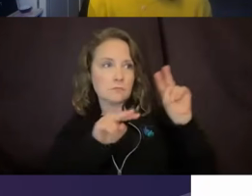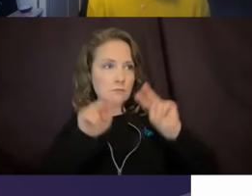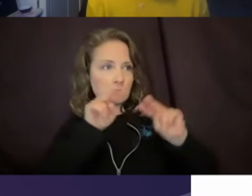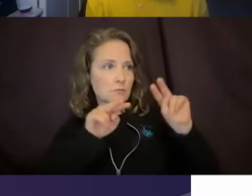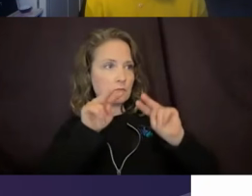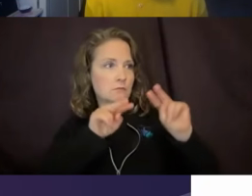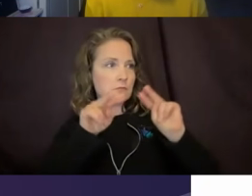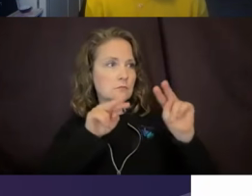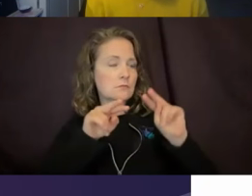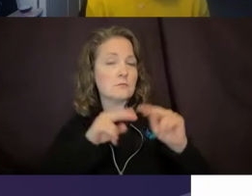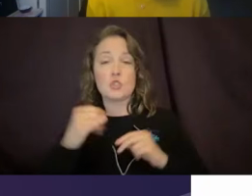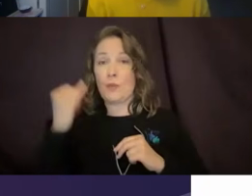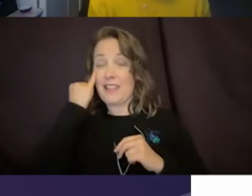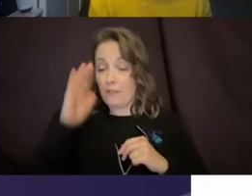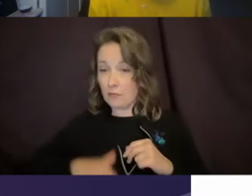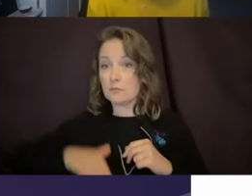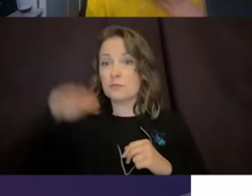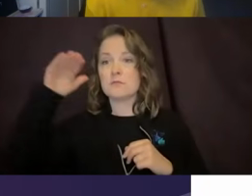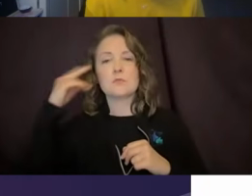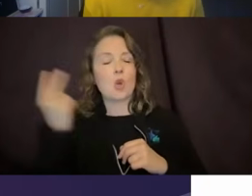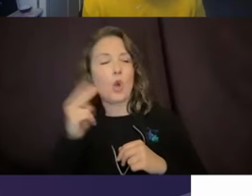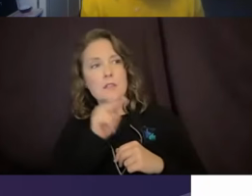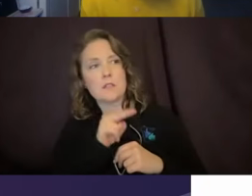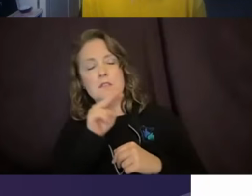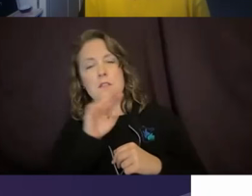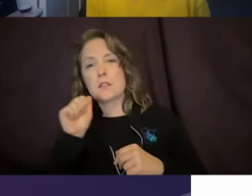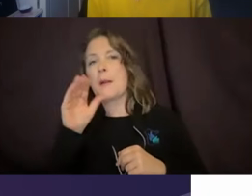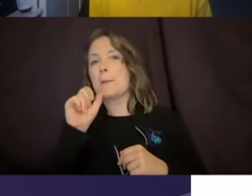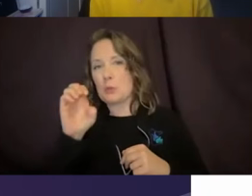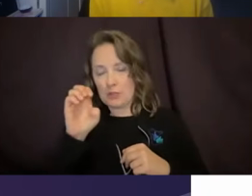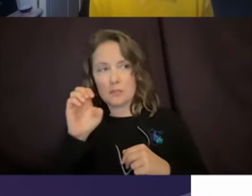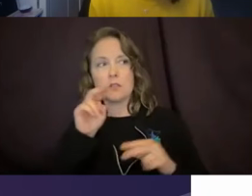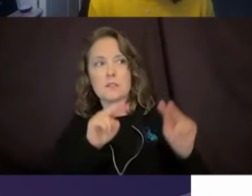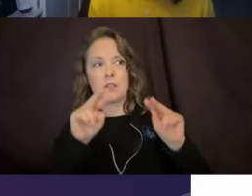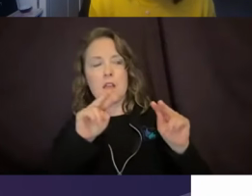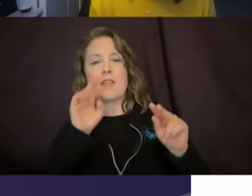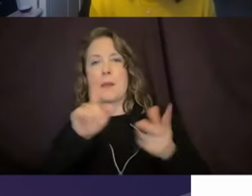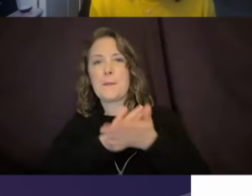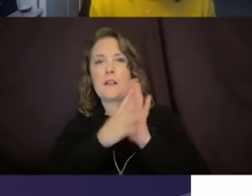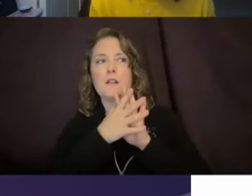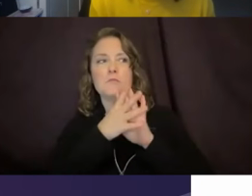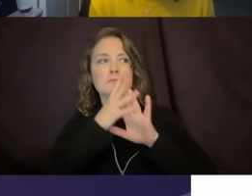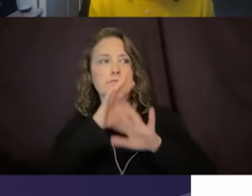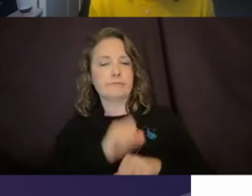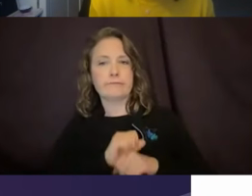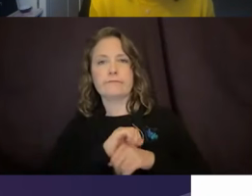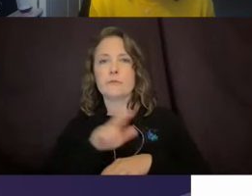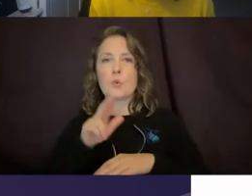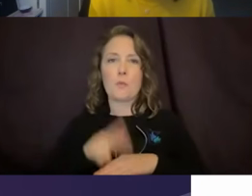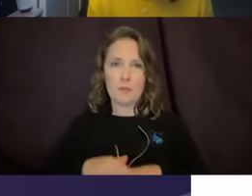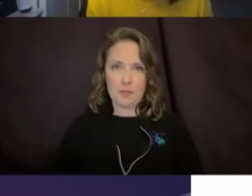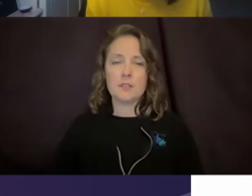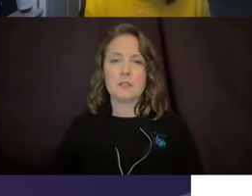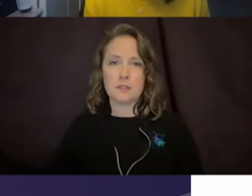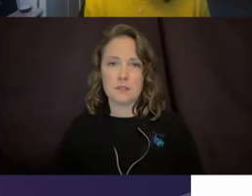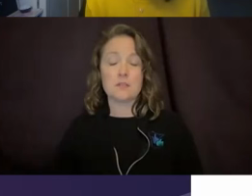if all we've ever known is abuse, it does start to become normalized. And sometimes it takes time for children to be